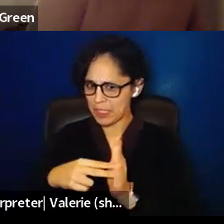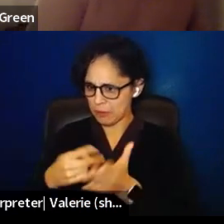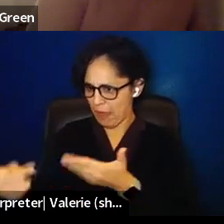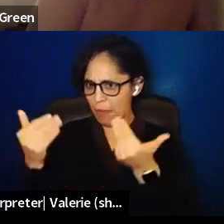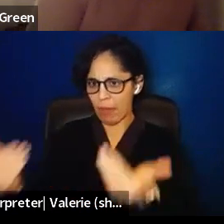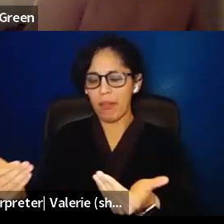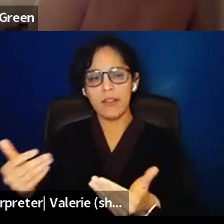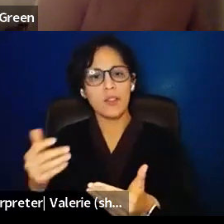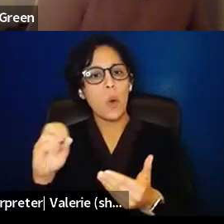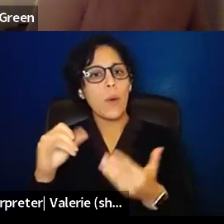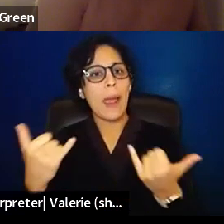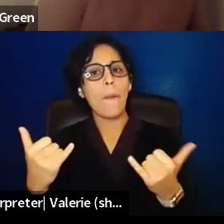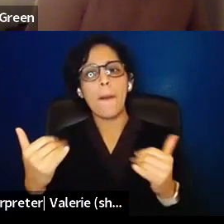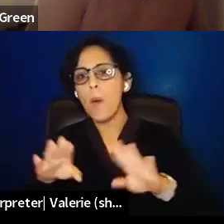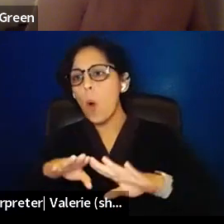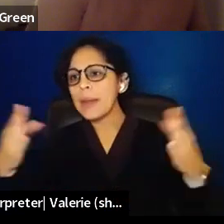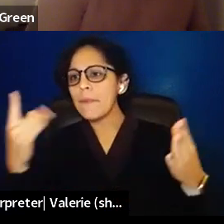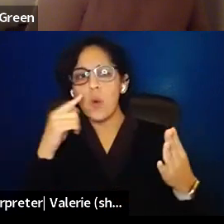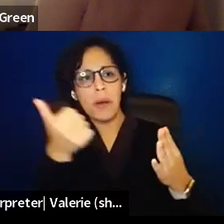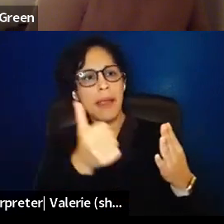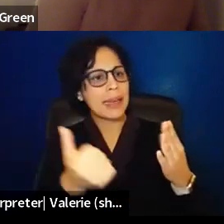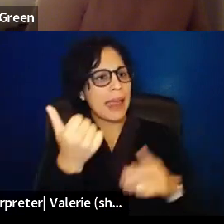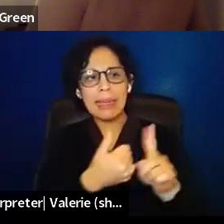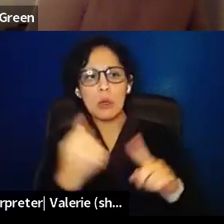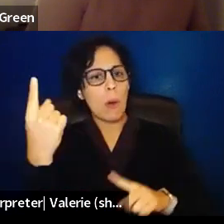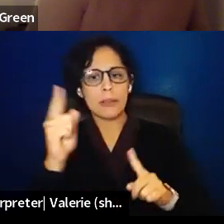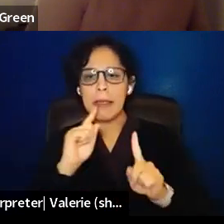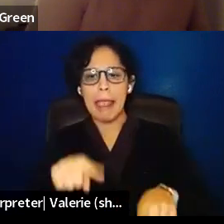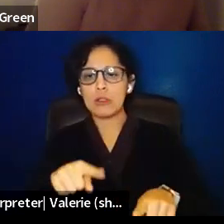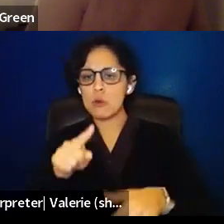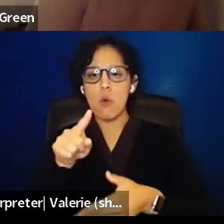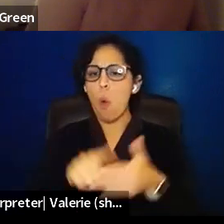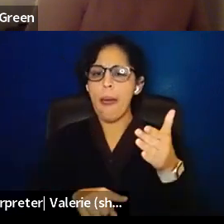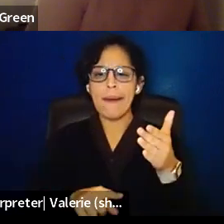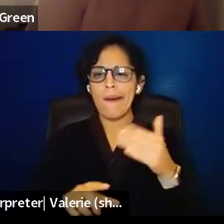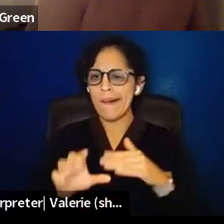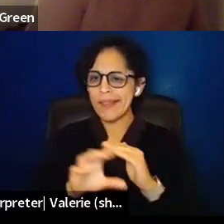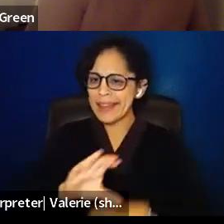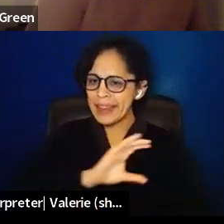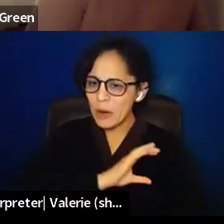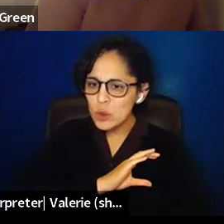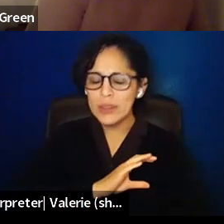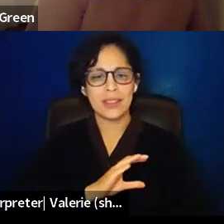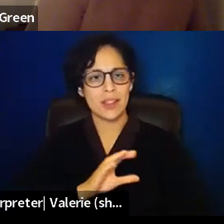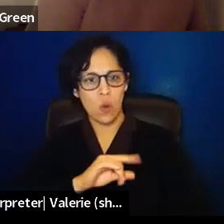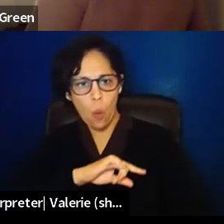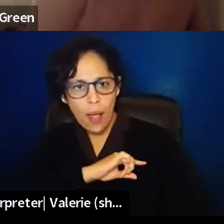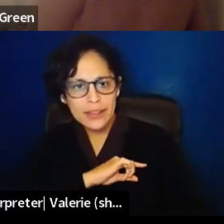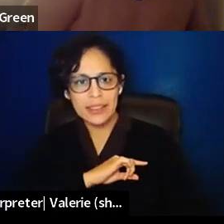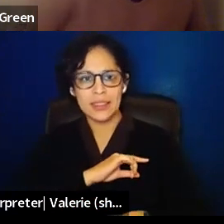what are the traits, what are the skills that you feel are necessary for shared leadership?